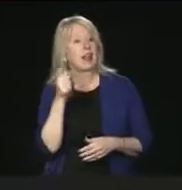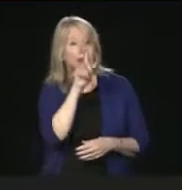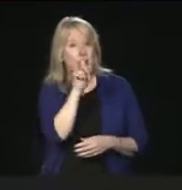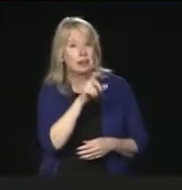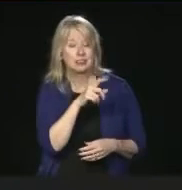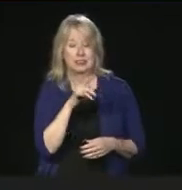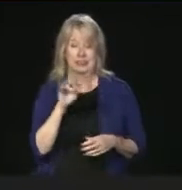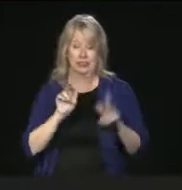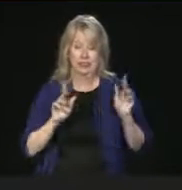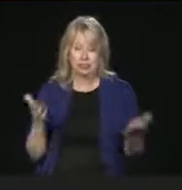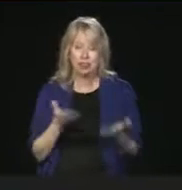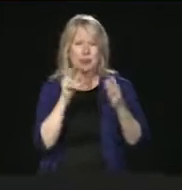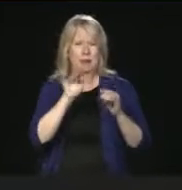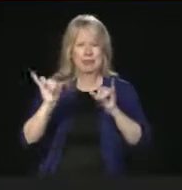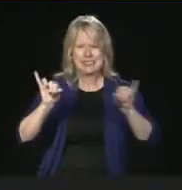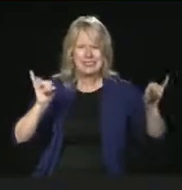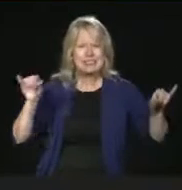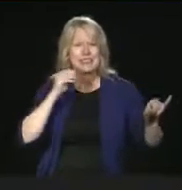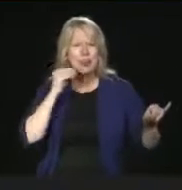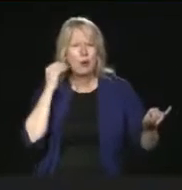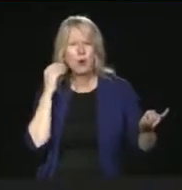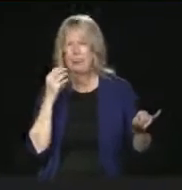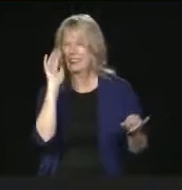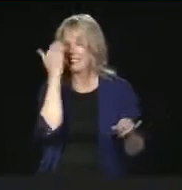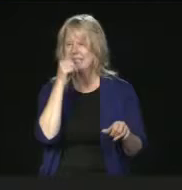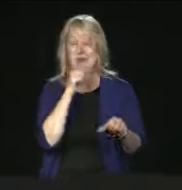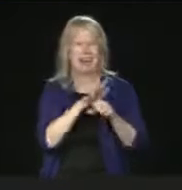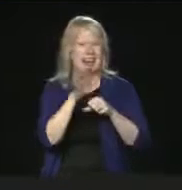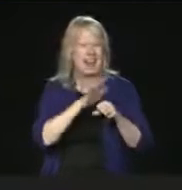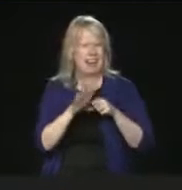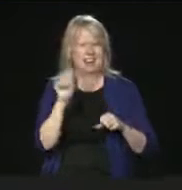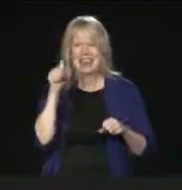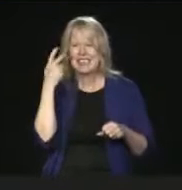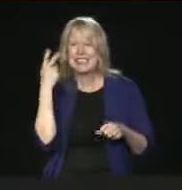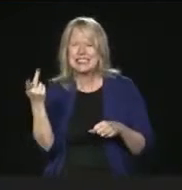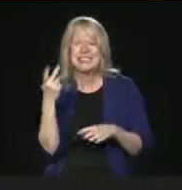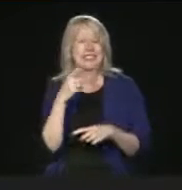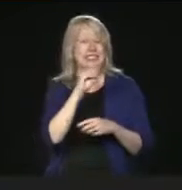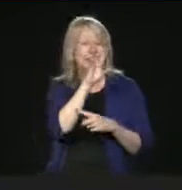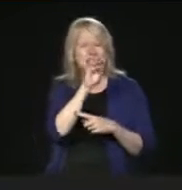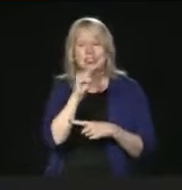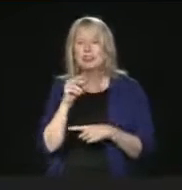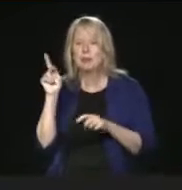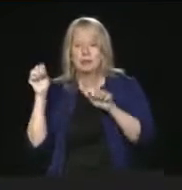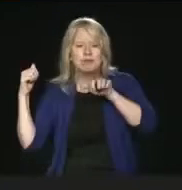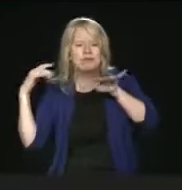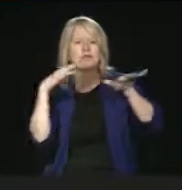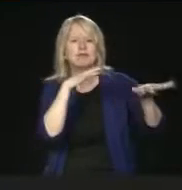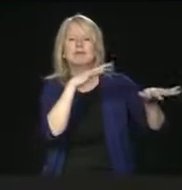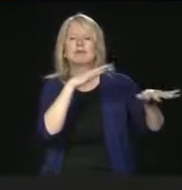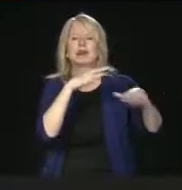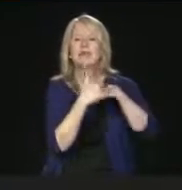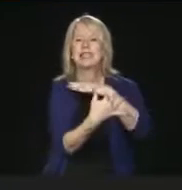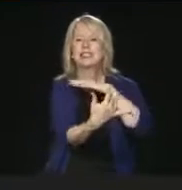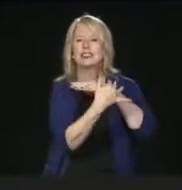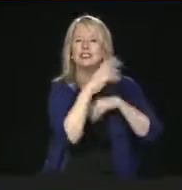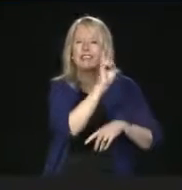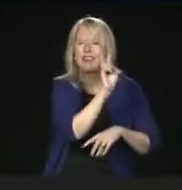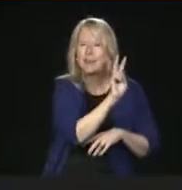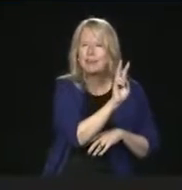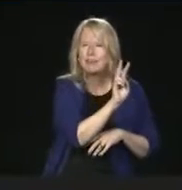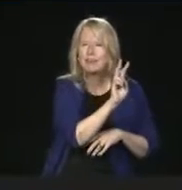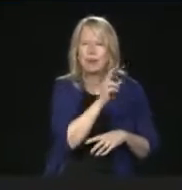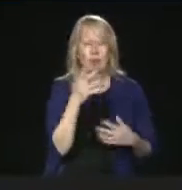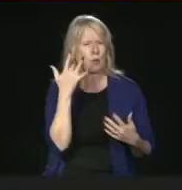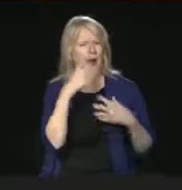enough. There is mounting evidence of social media, pictures of people packing onto beaches in Vancouver, for example. Why not invoke something stricter